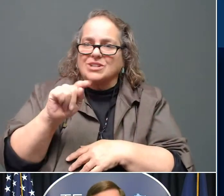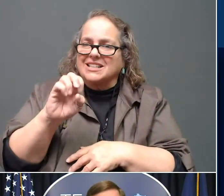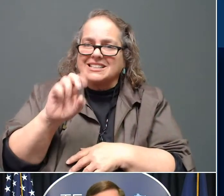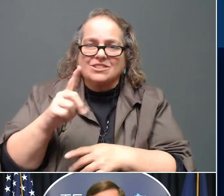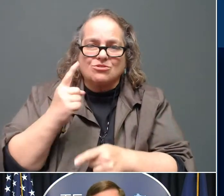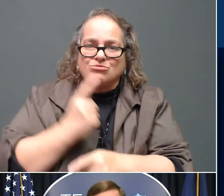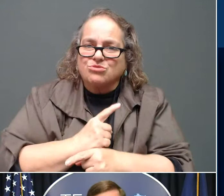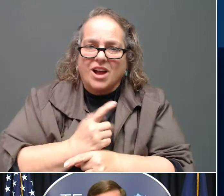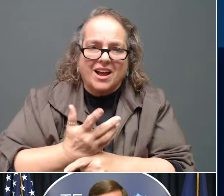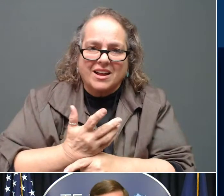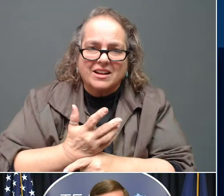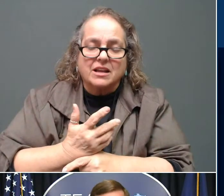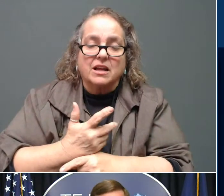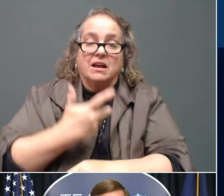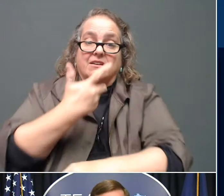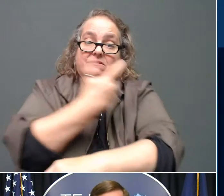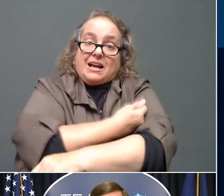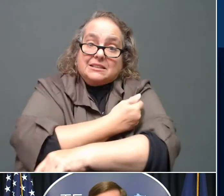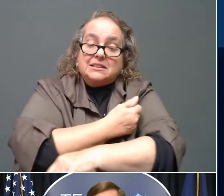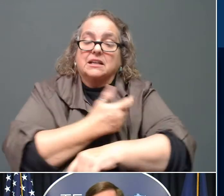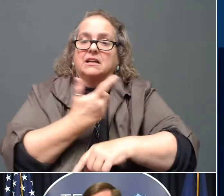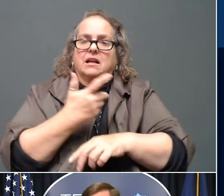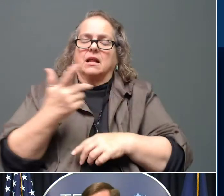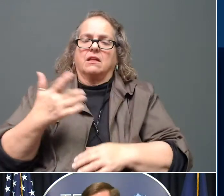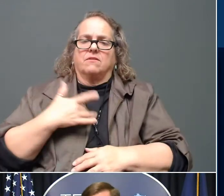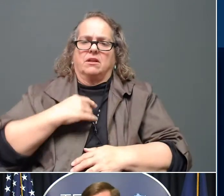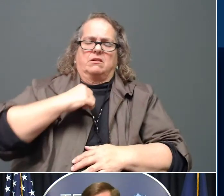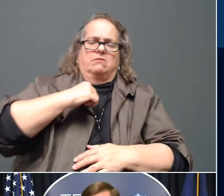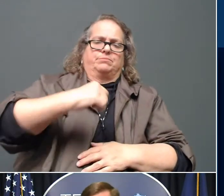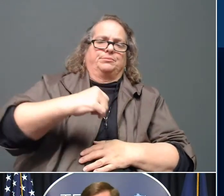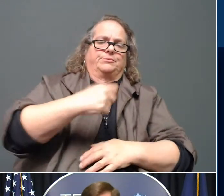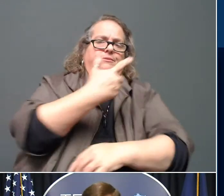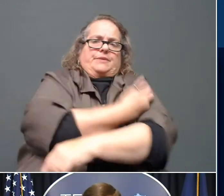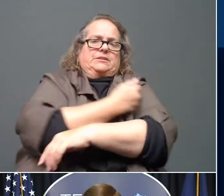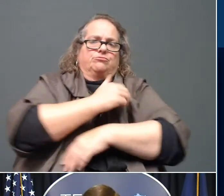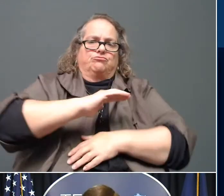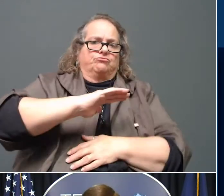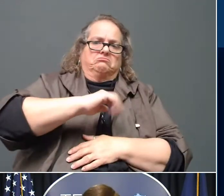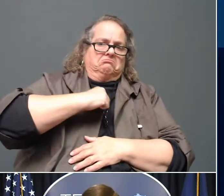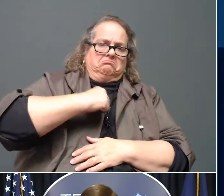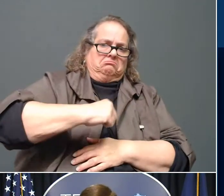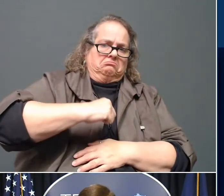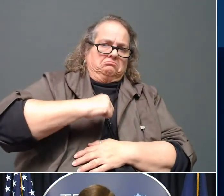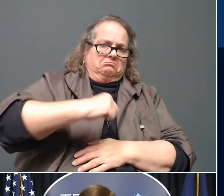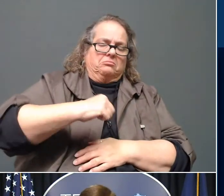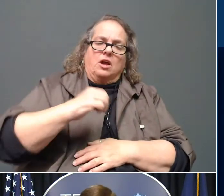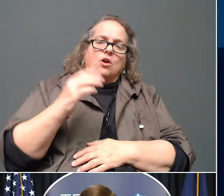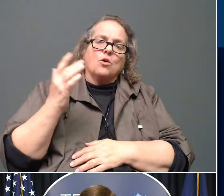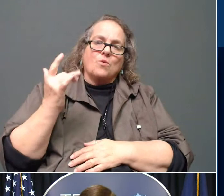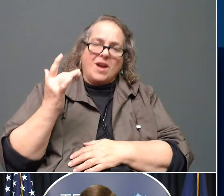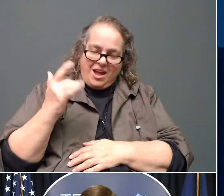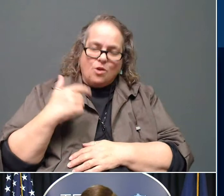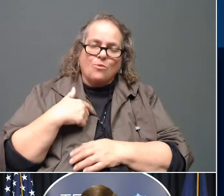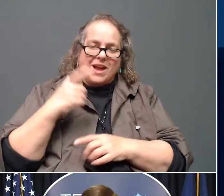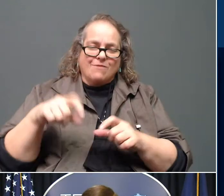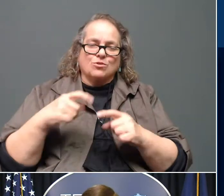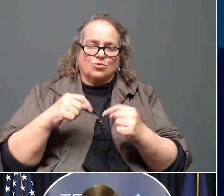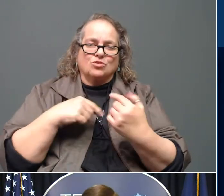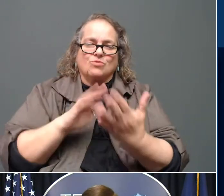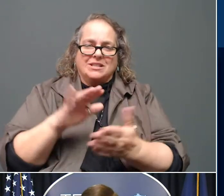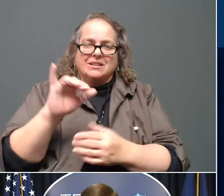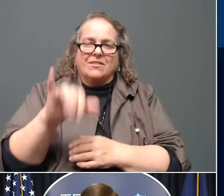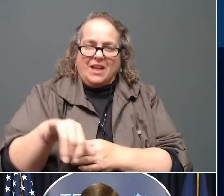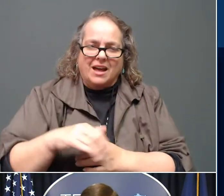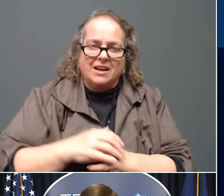about vaccine hesitancy, and it's something that we are working to address on a number of fronts. So from